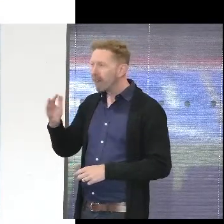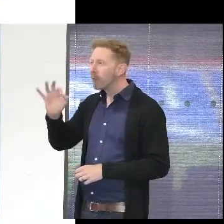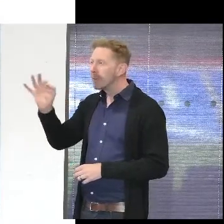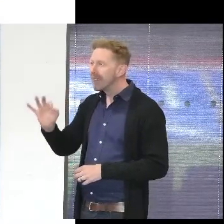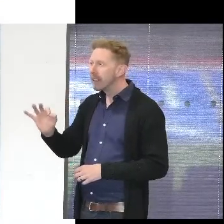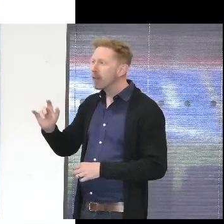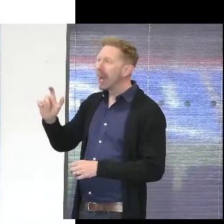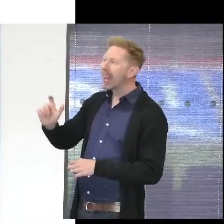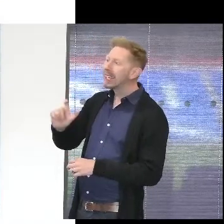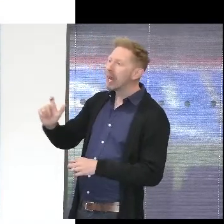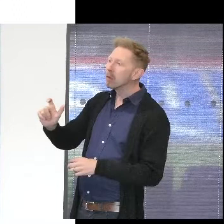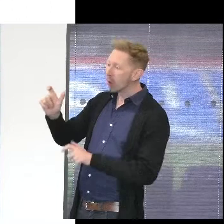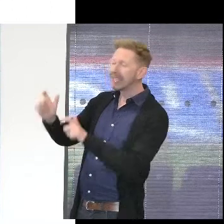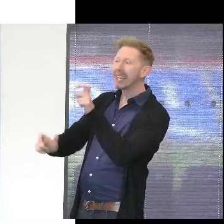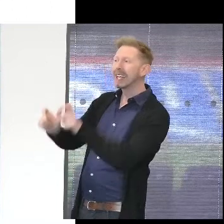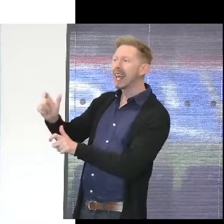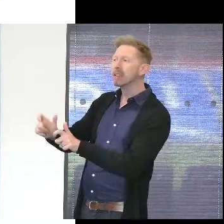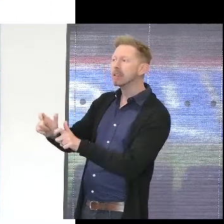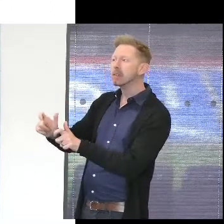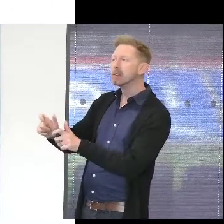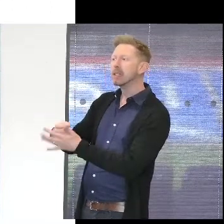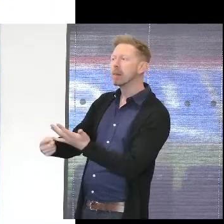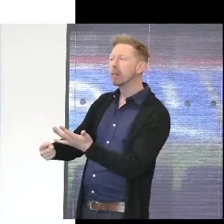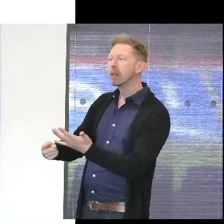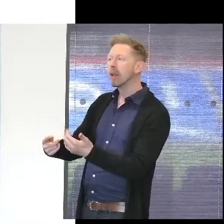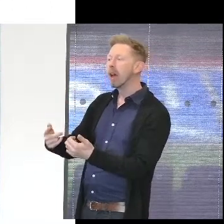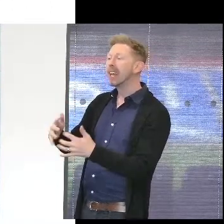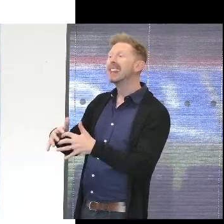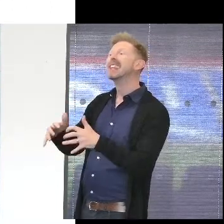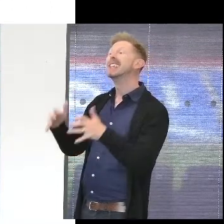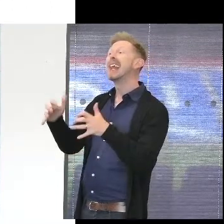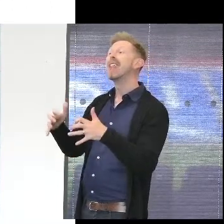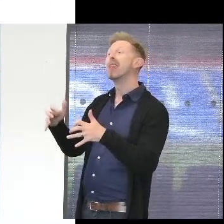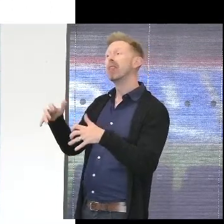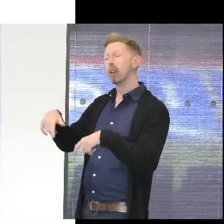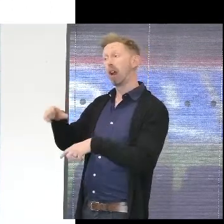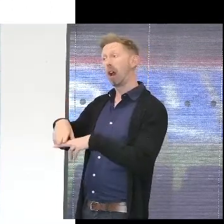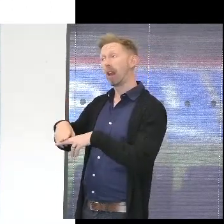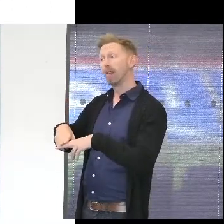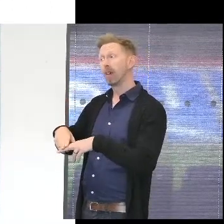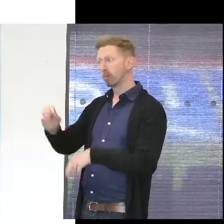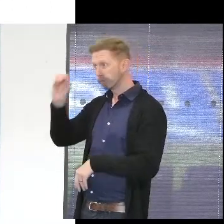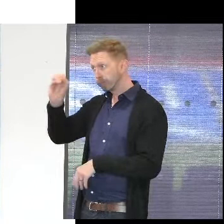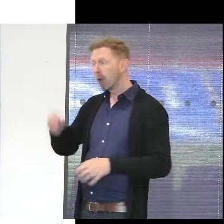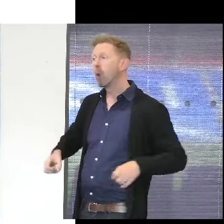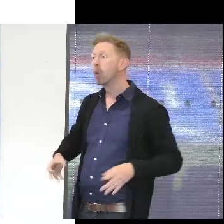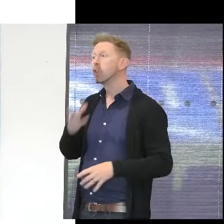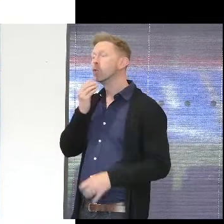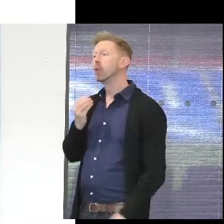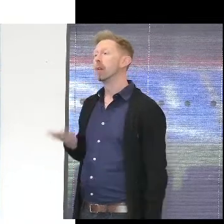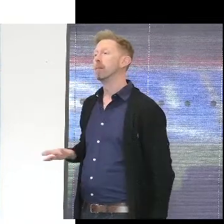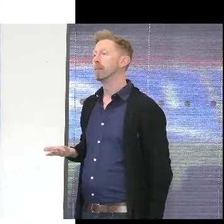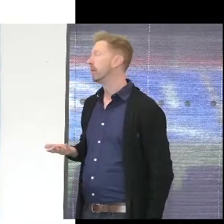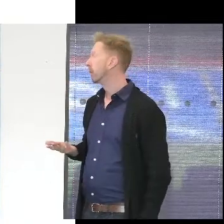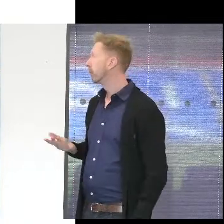There's never been a wheelchair user in the Senedd in its 30-ish years of existence. Only 6% of the Sennedd's own